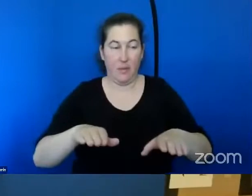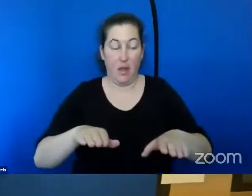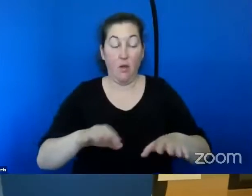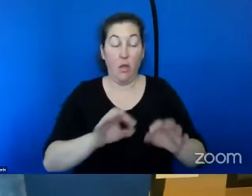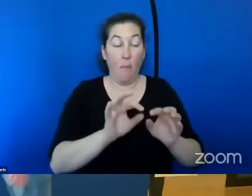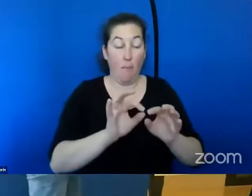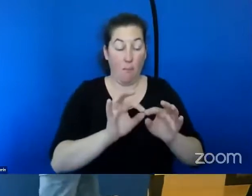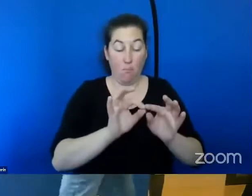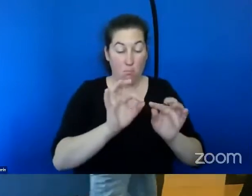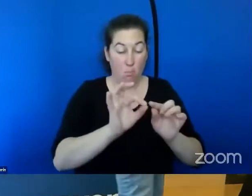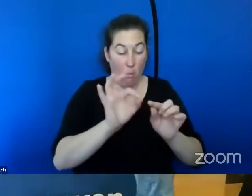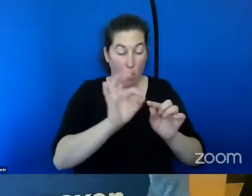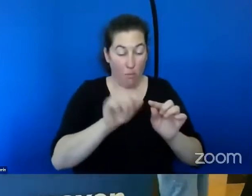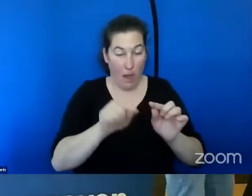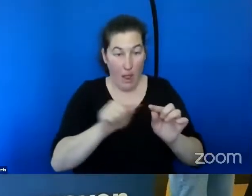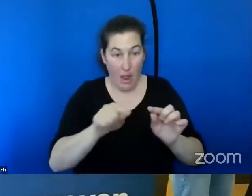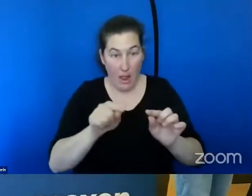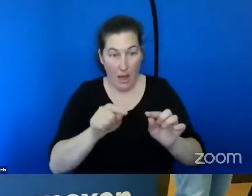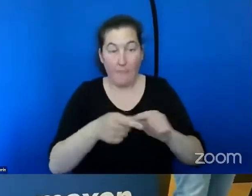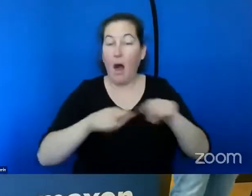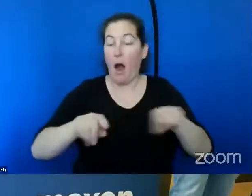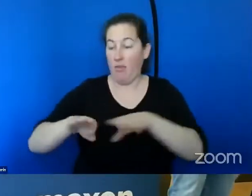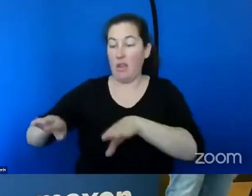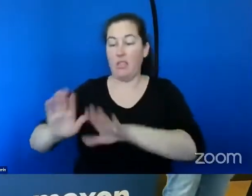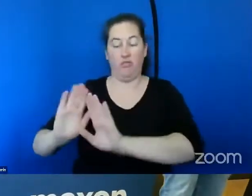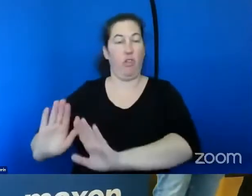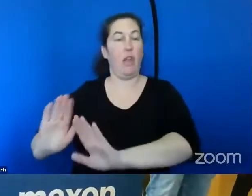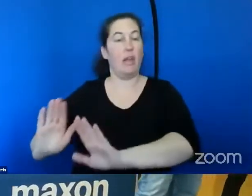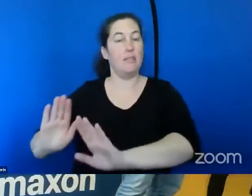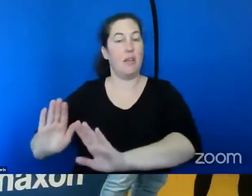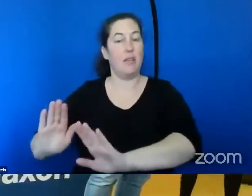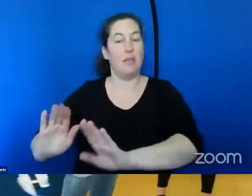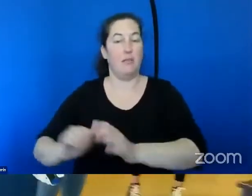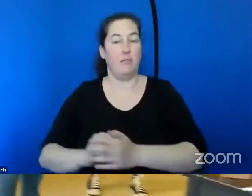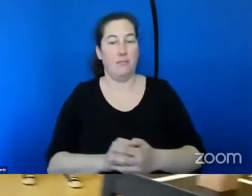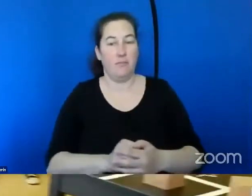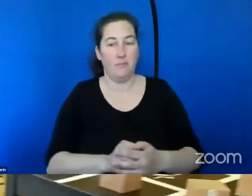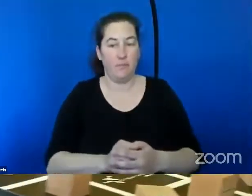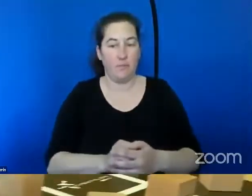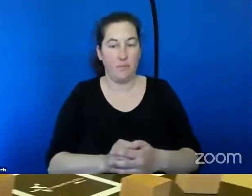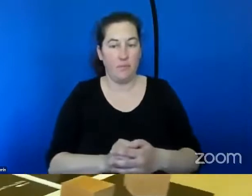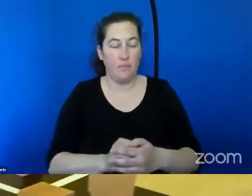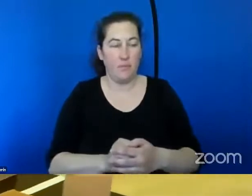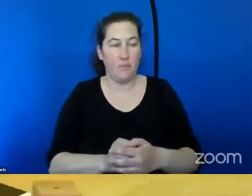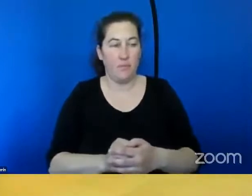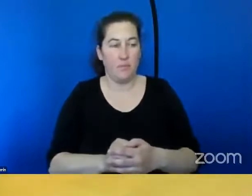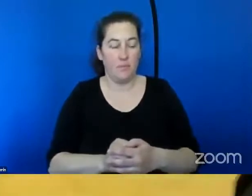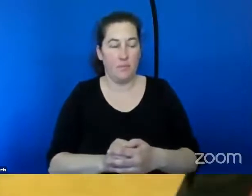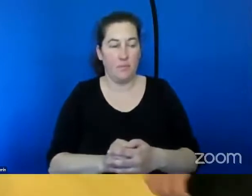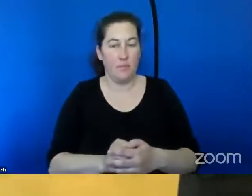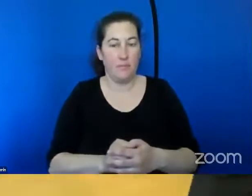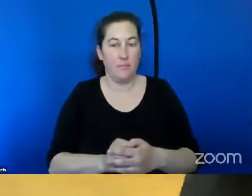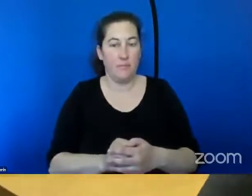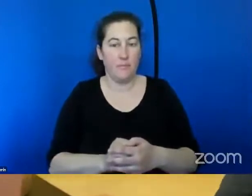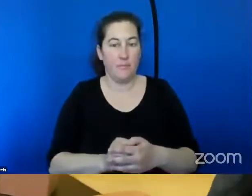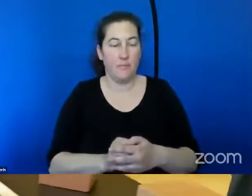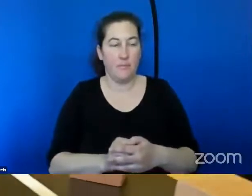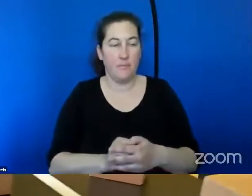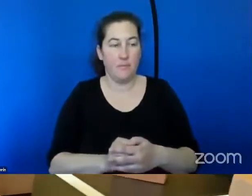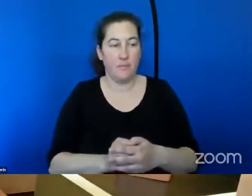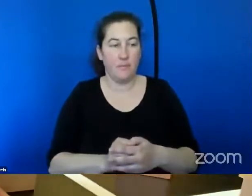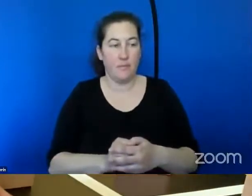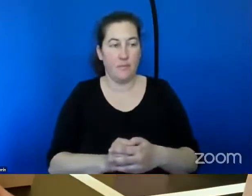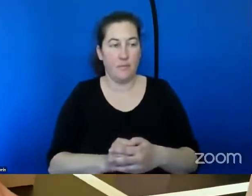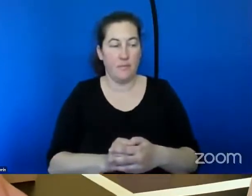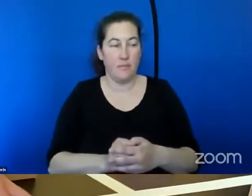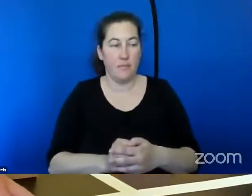Well, could this be experience? Lack of getting the better of Kyle Briggs' performance here. Shows very little